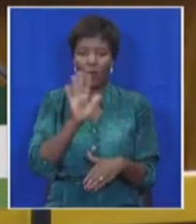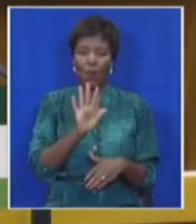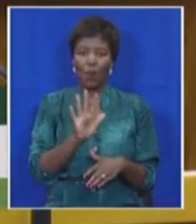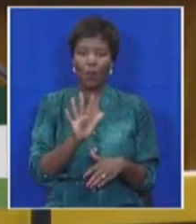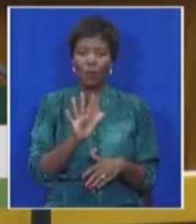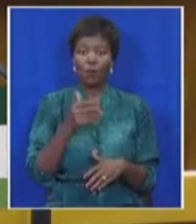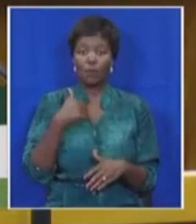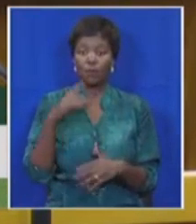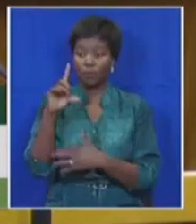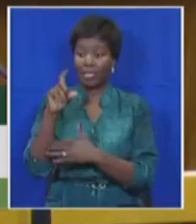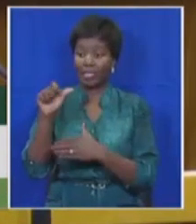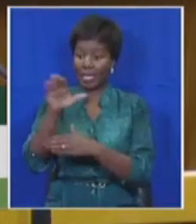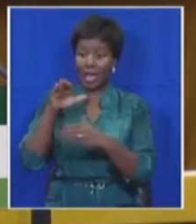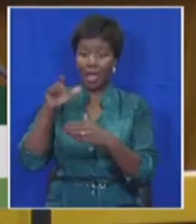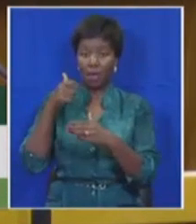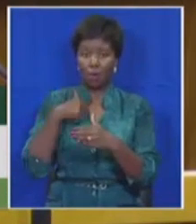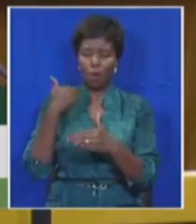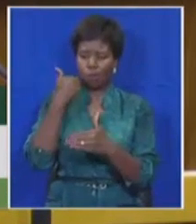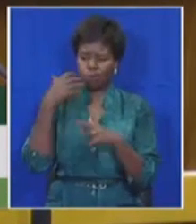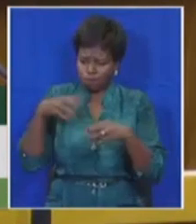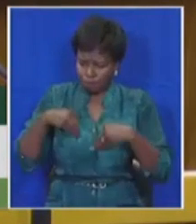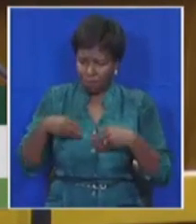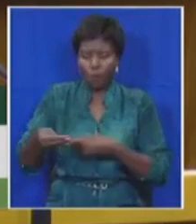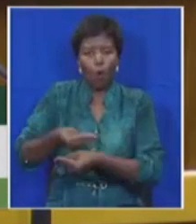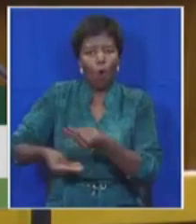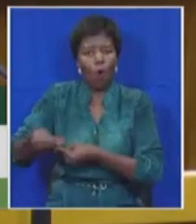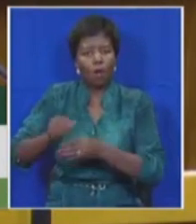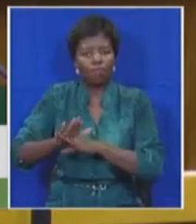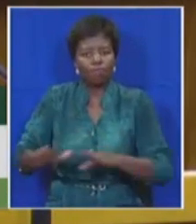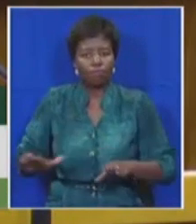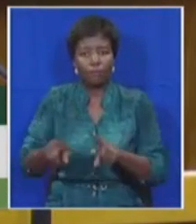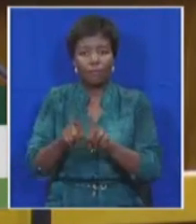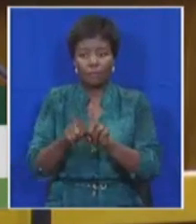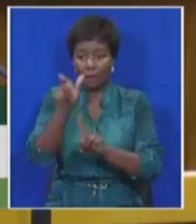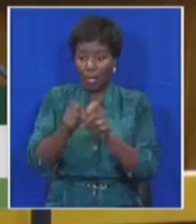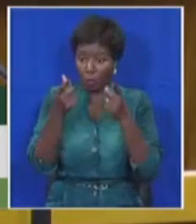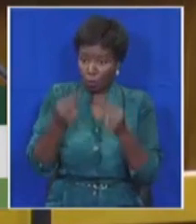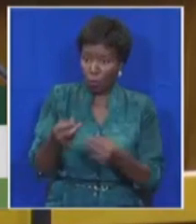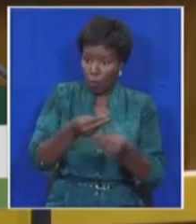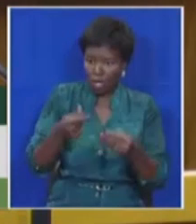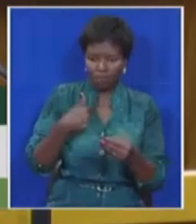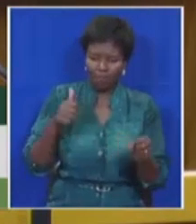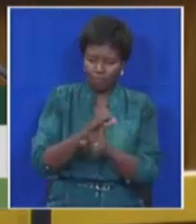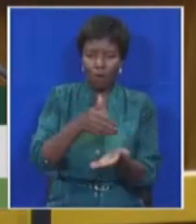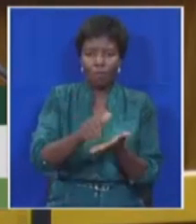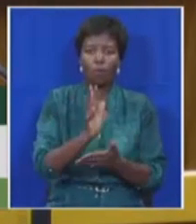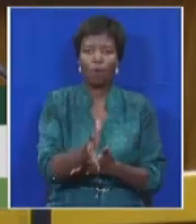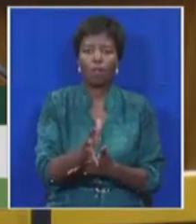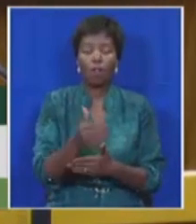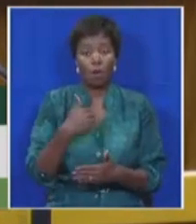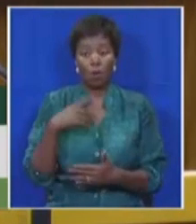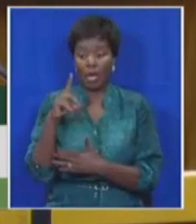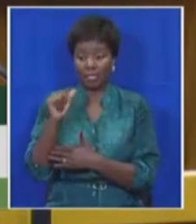DA corruption will not tolerate corruption and will not tolerate anyone who commits corruption. The DA will fight the scourge